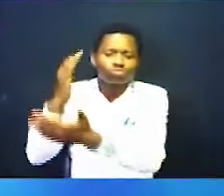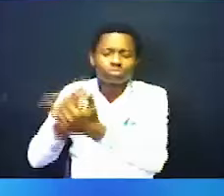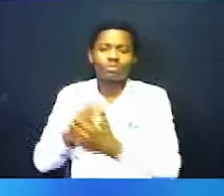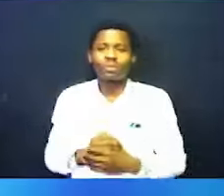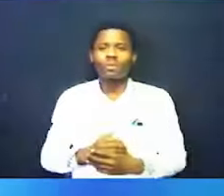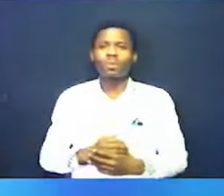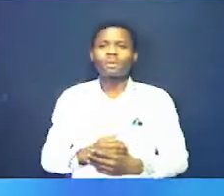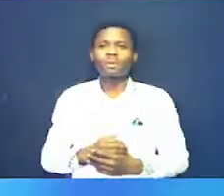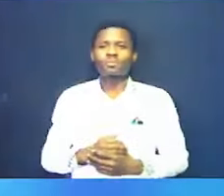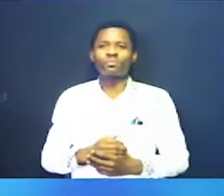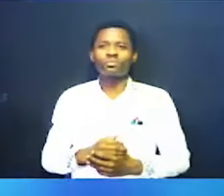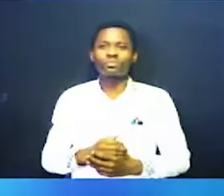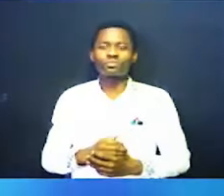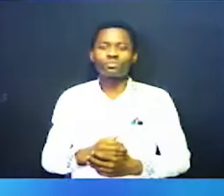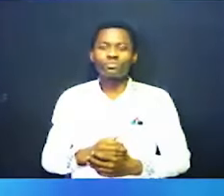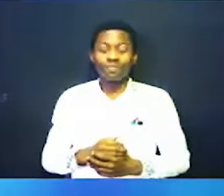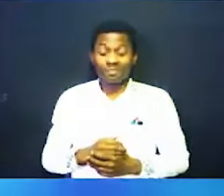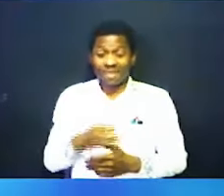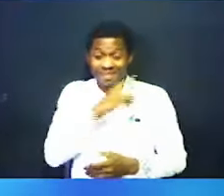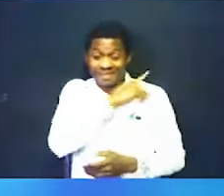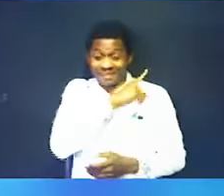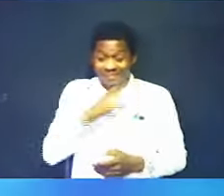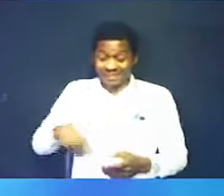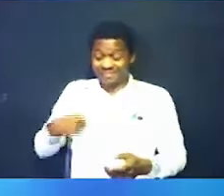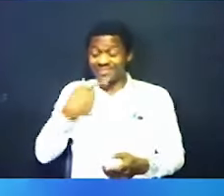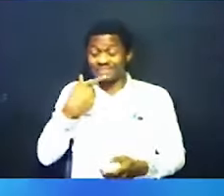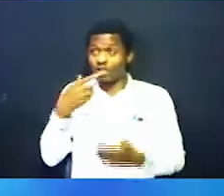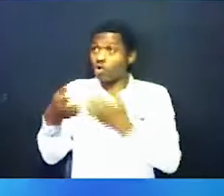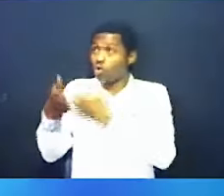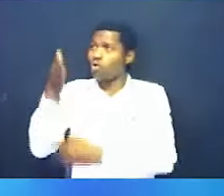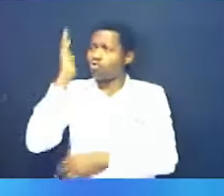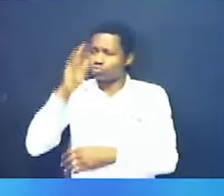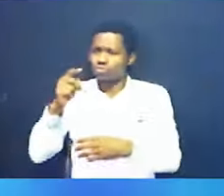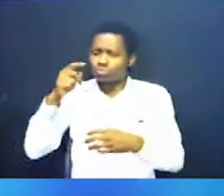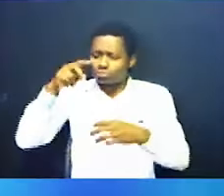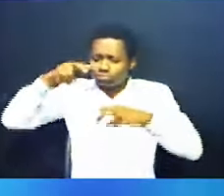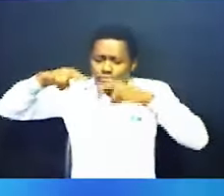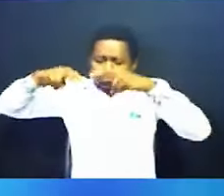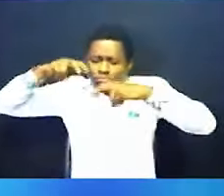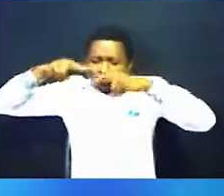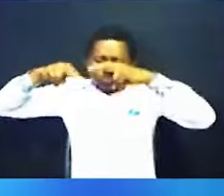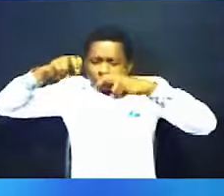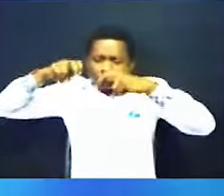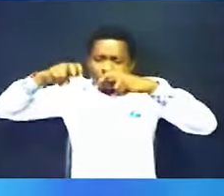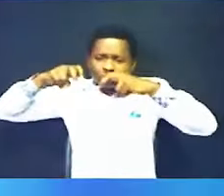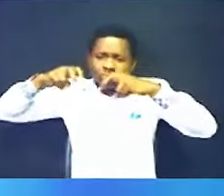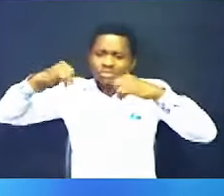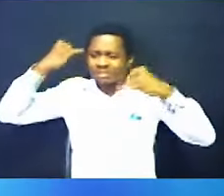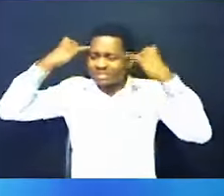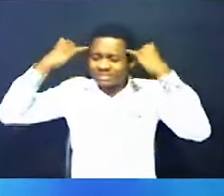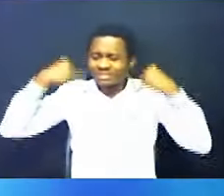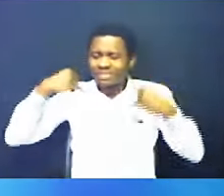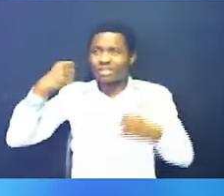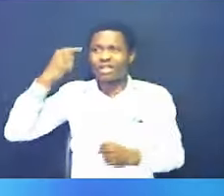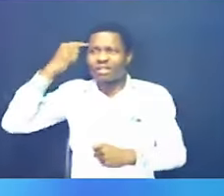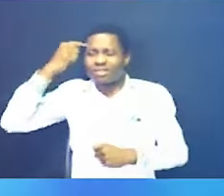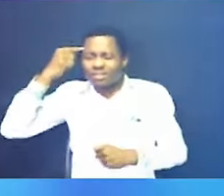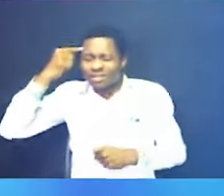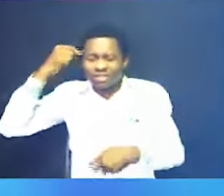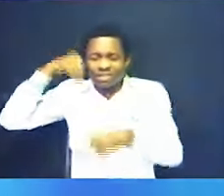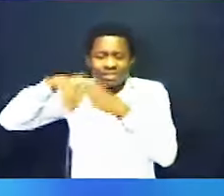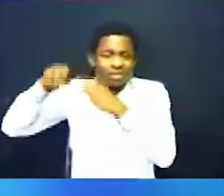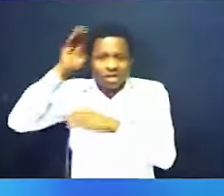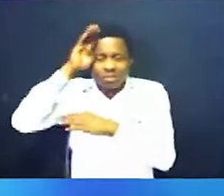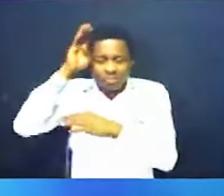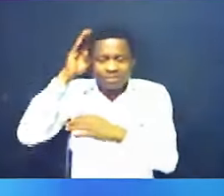God, who by all means weigh the thoughts of our hearts and our minds. He says that, so let the words of my mouth